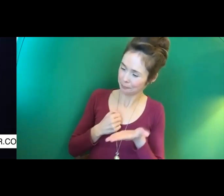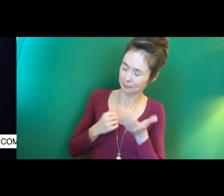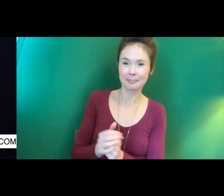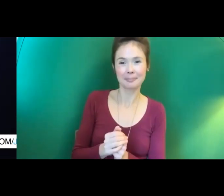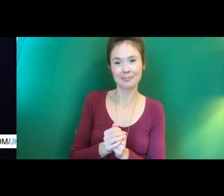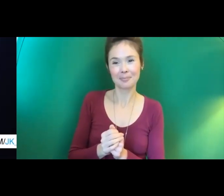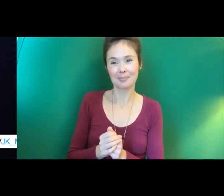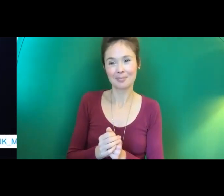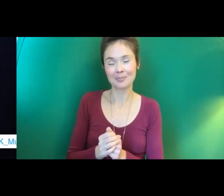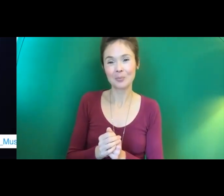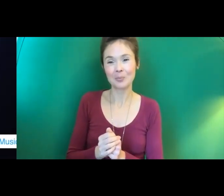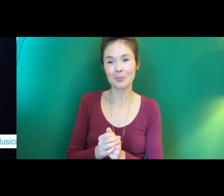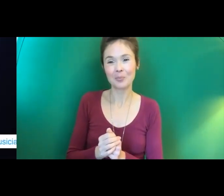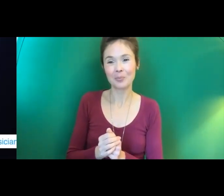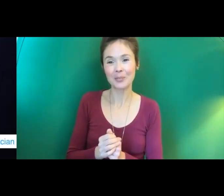facebook.com/johnkellymusician.